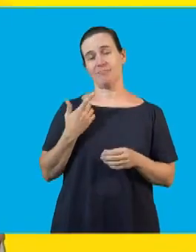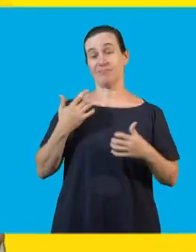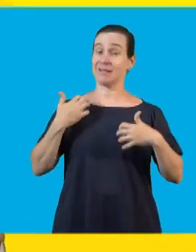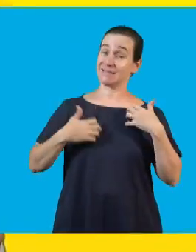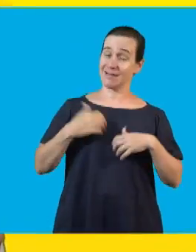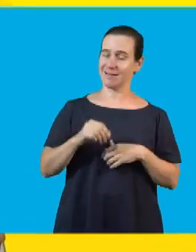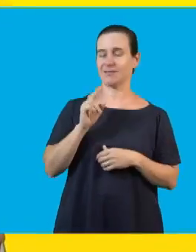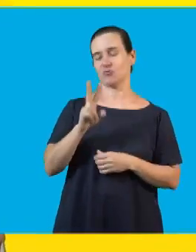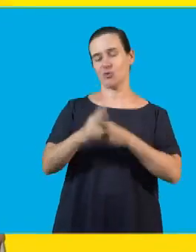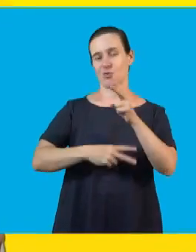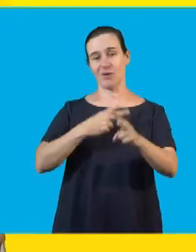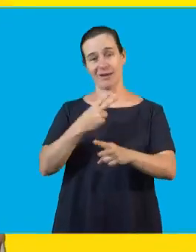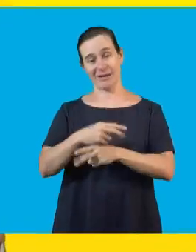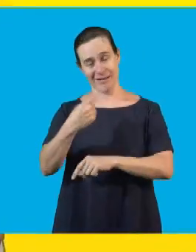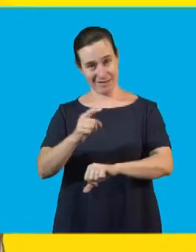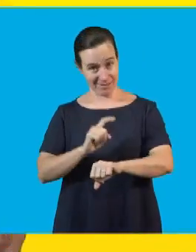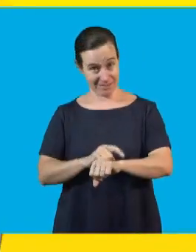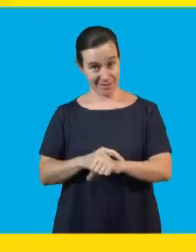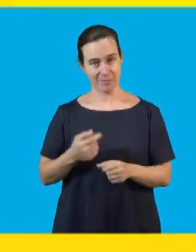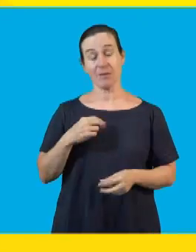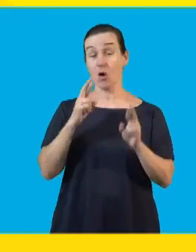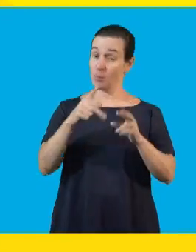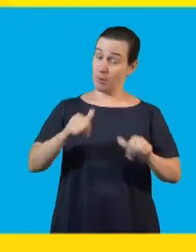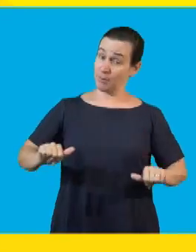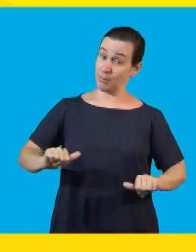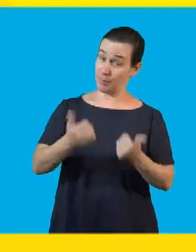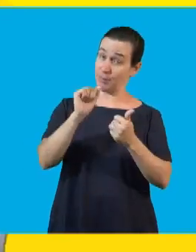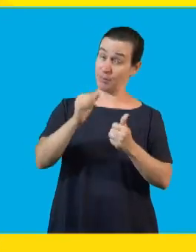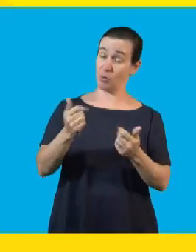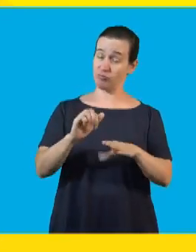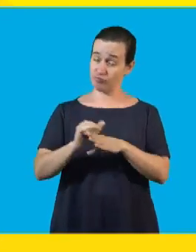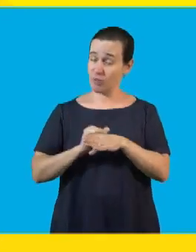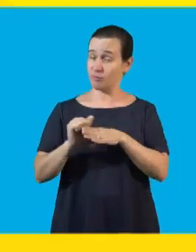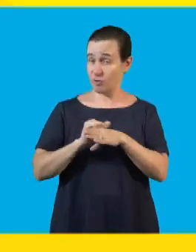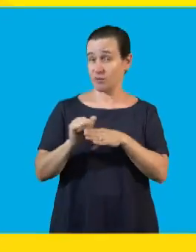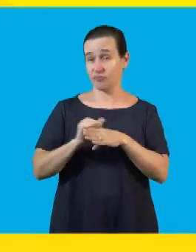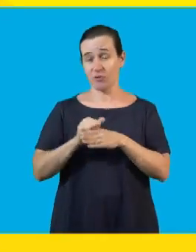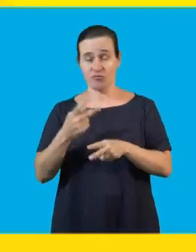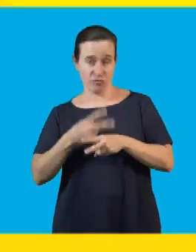forward to join you shortly and hope you do well